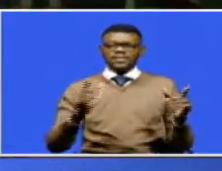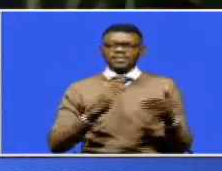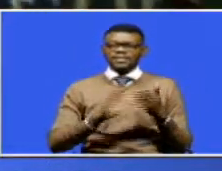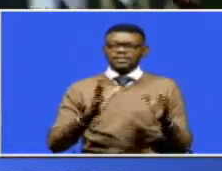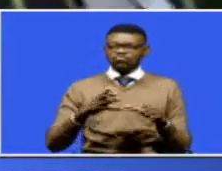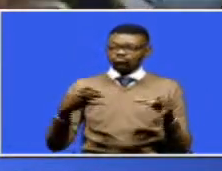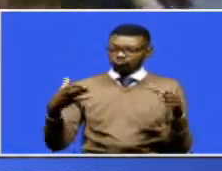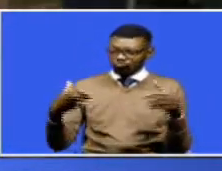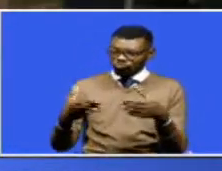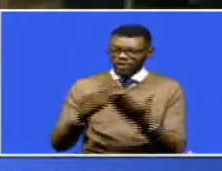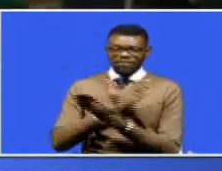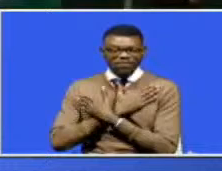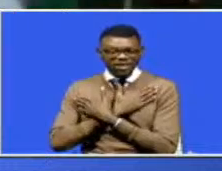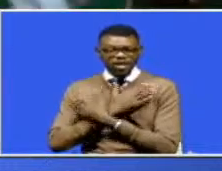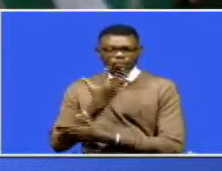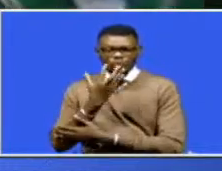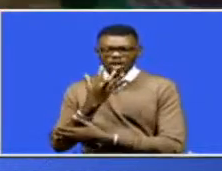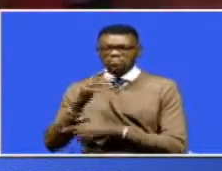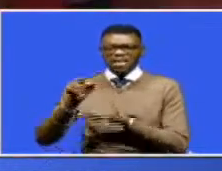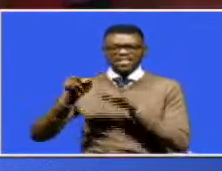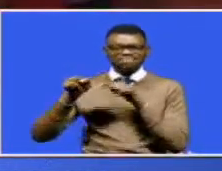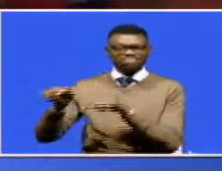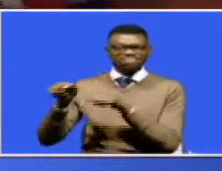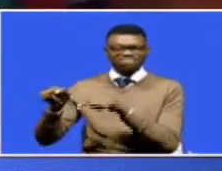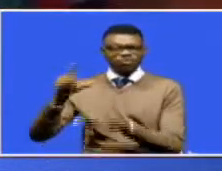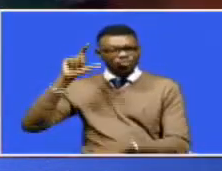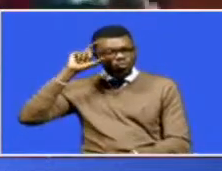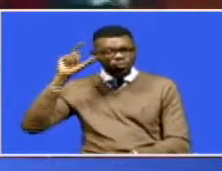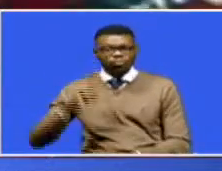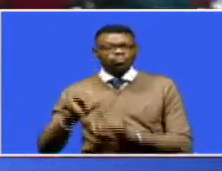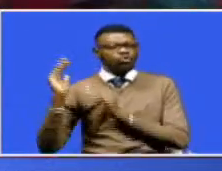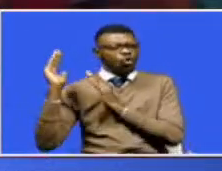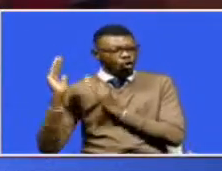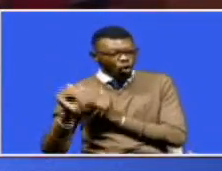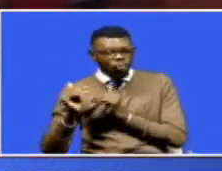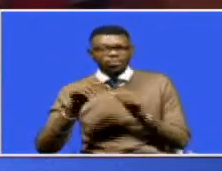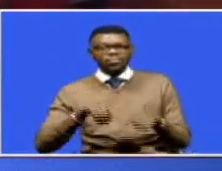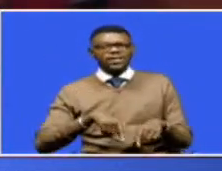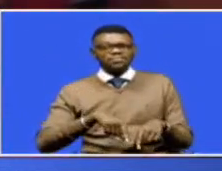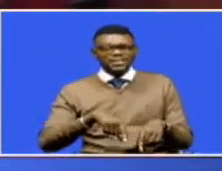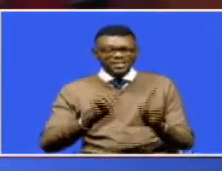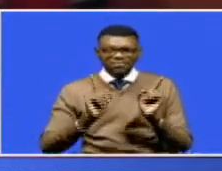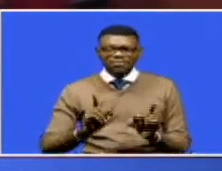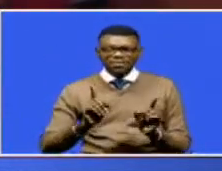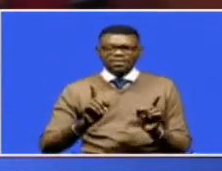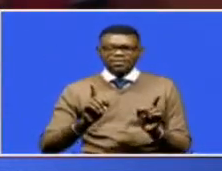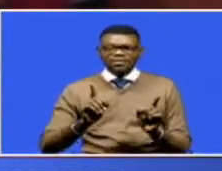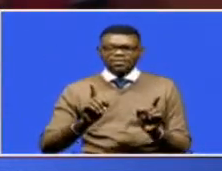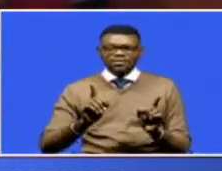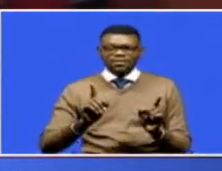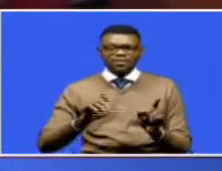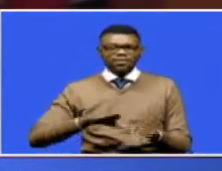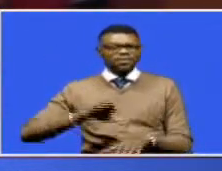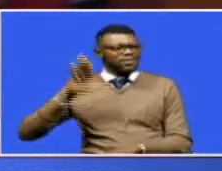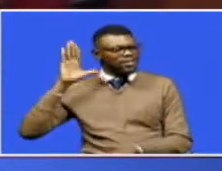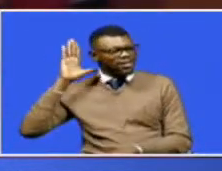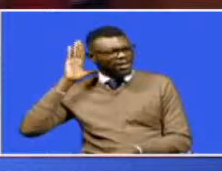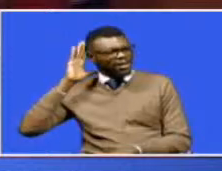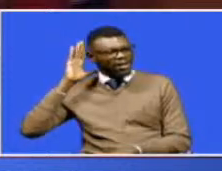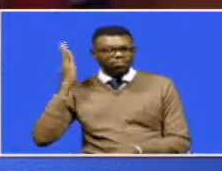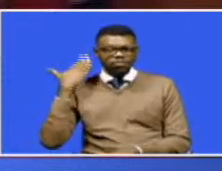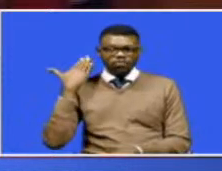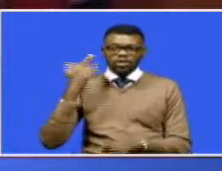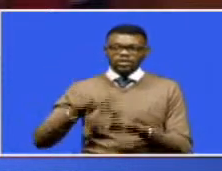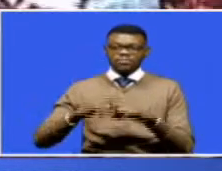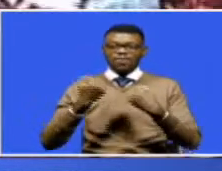section of his colleagues in the Orange Party, who expected him to toe the line following a directive to party members by ODM